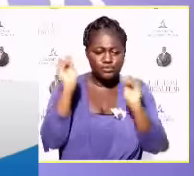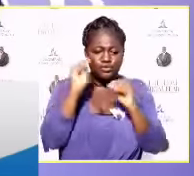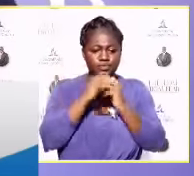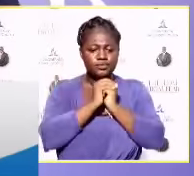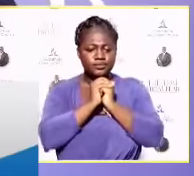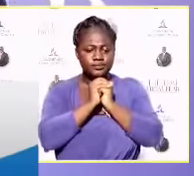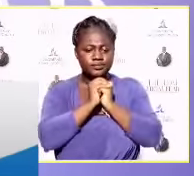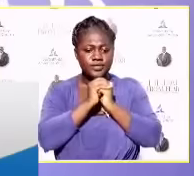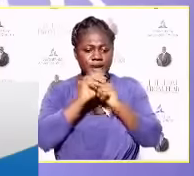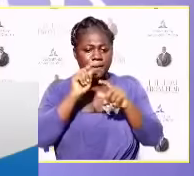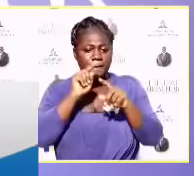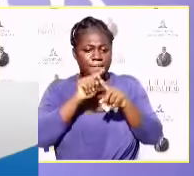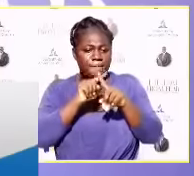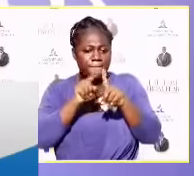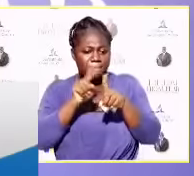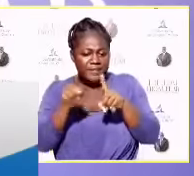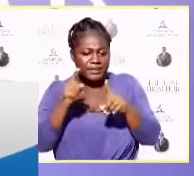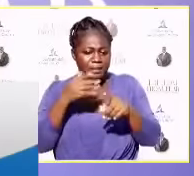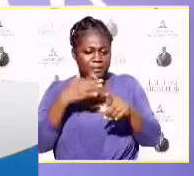for that he also is flesh.